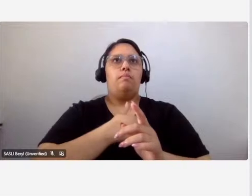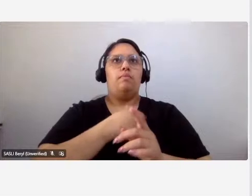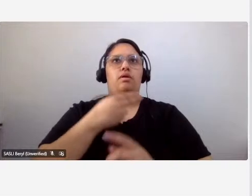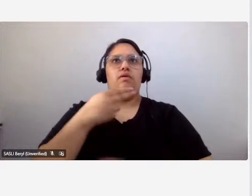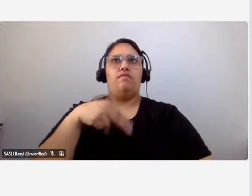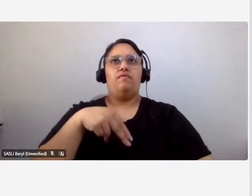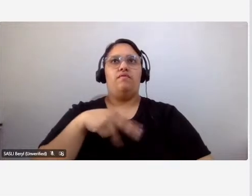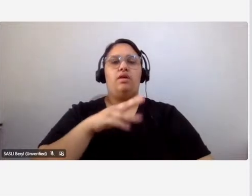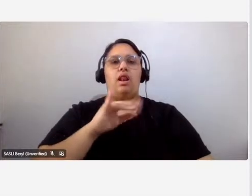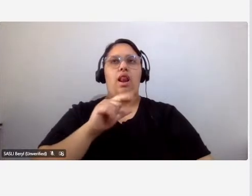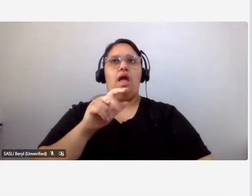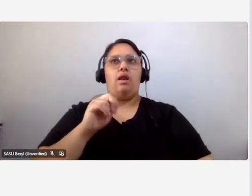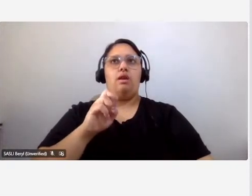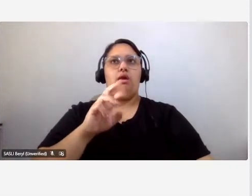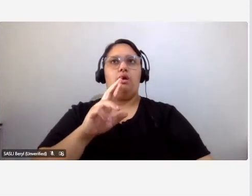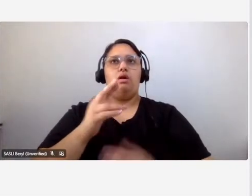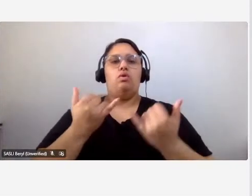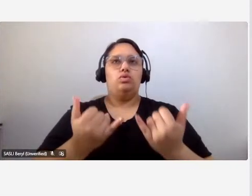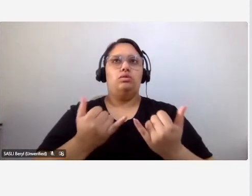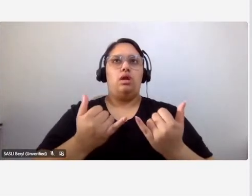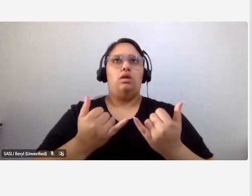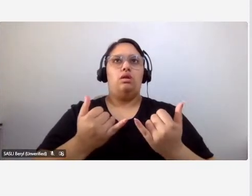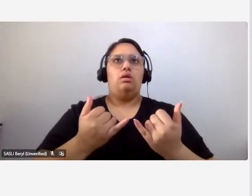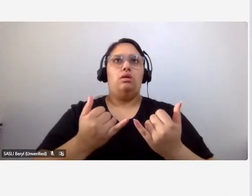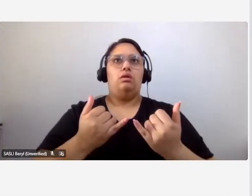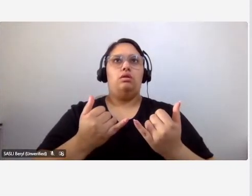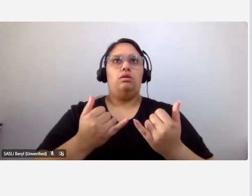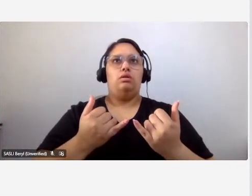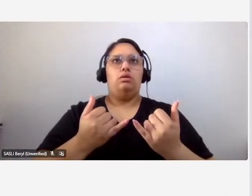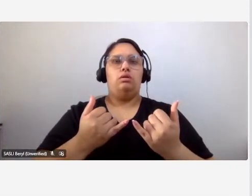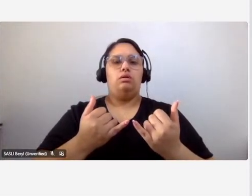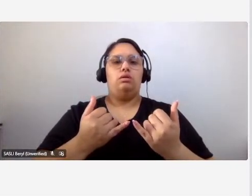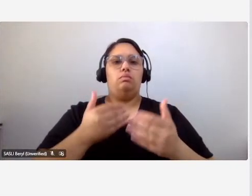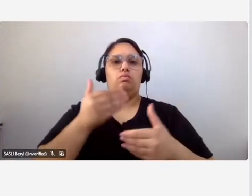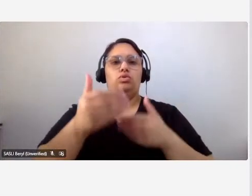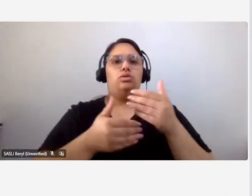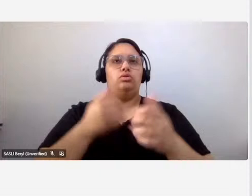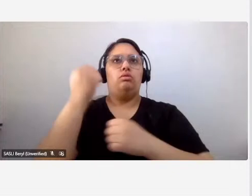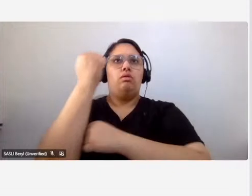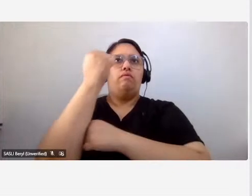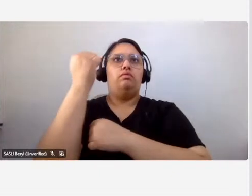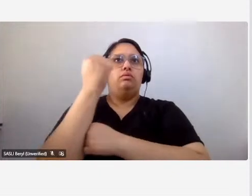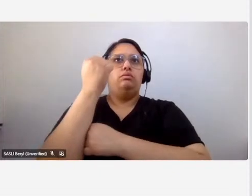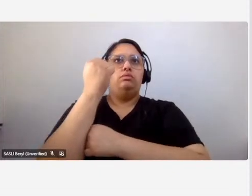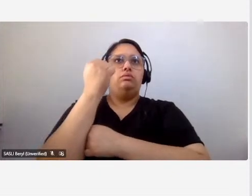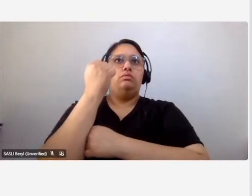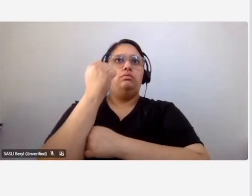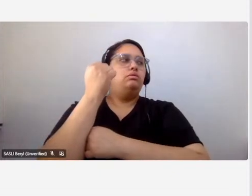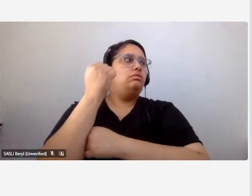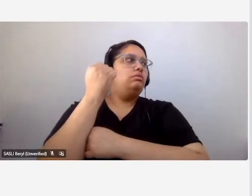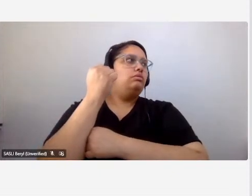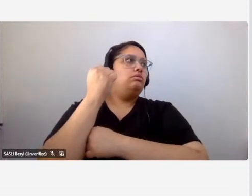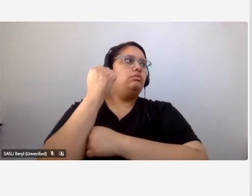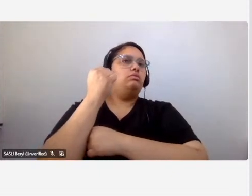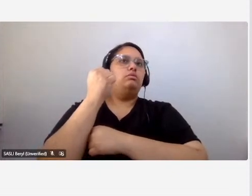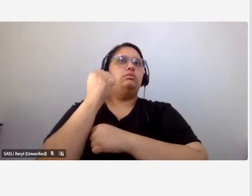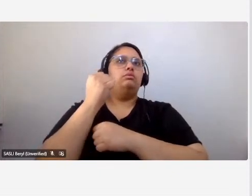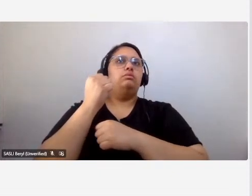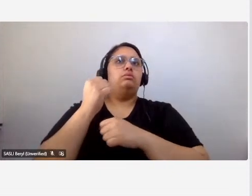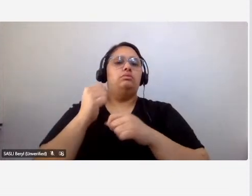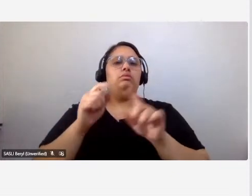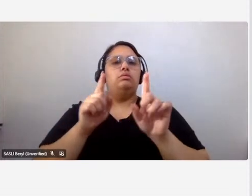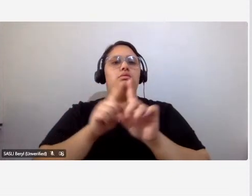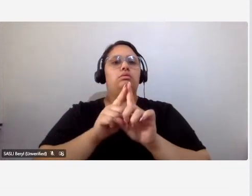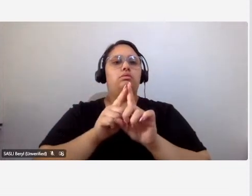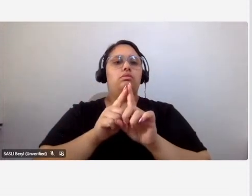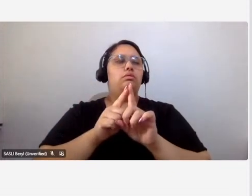today. If I can ask the procedural officer before I forget again. Good morning, everyone. Wasim Matthews,